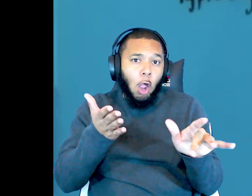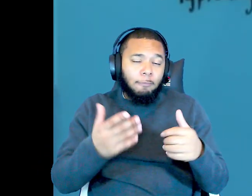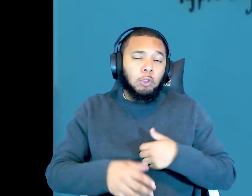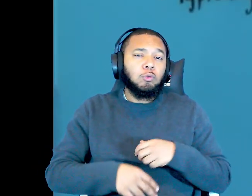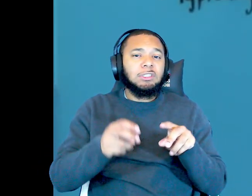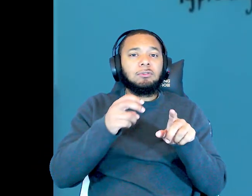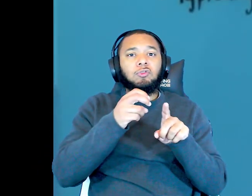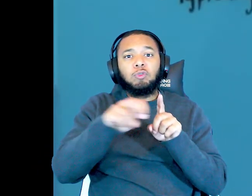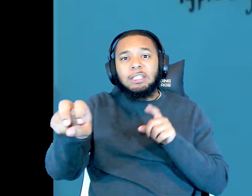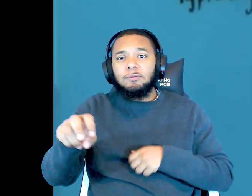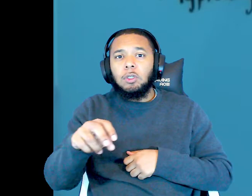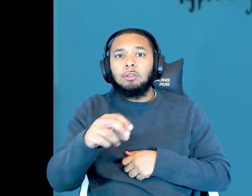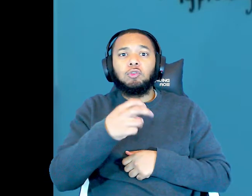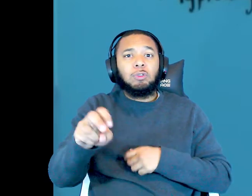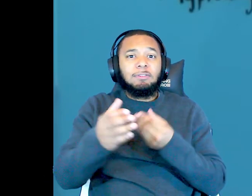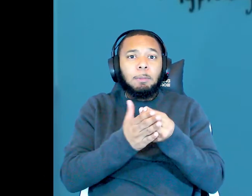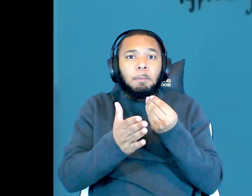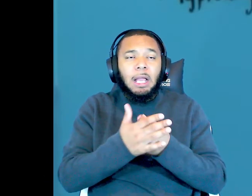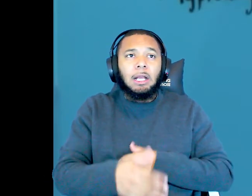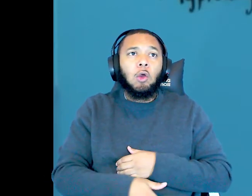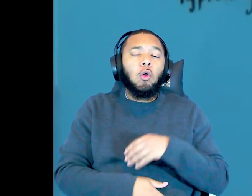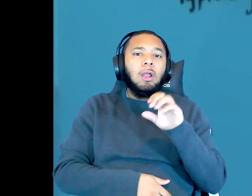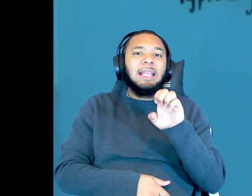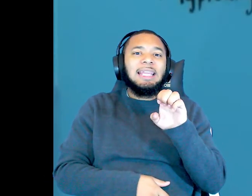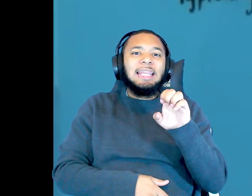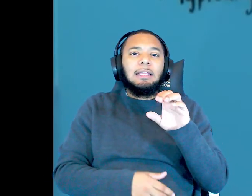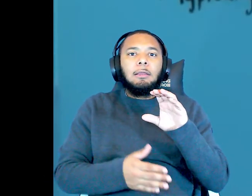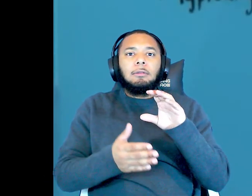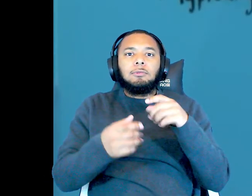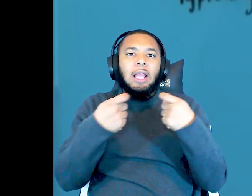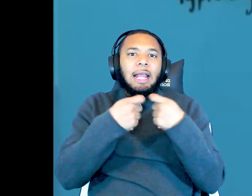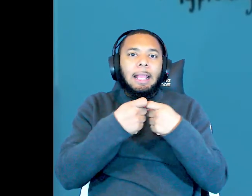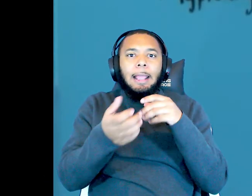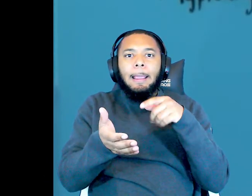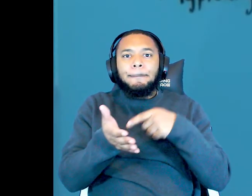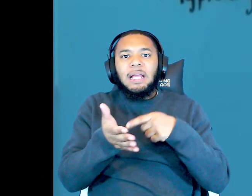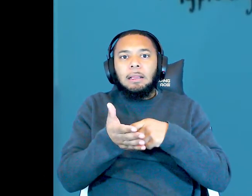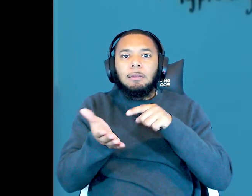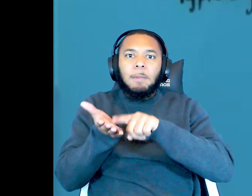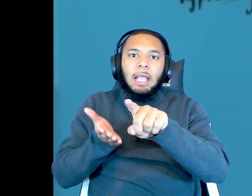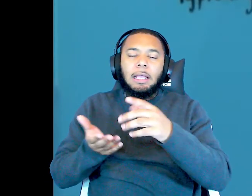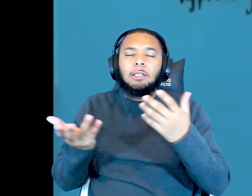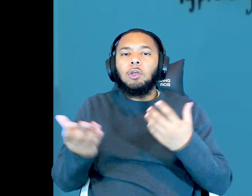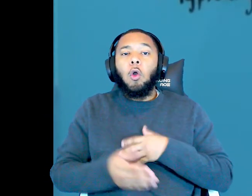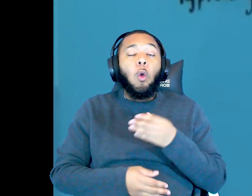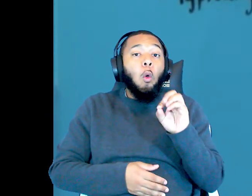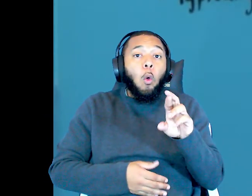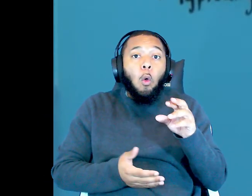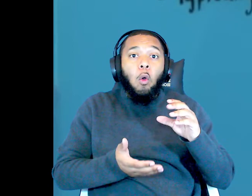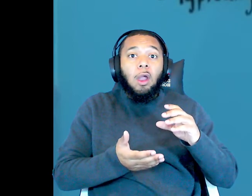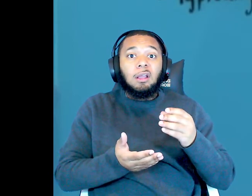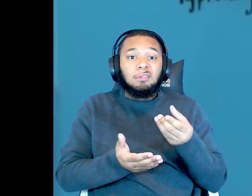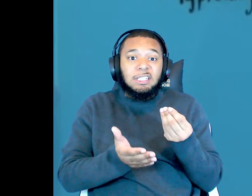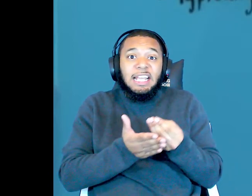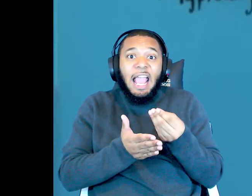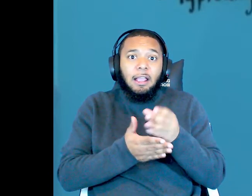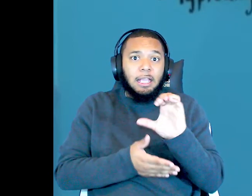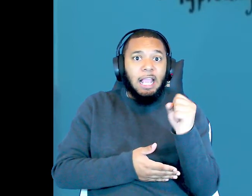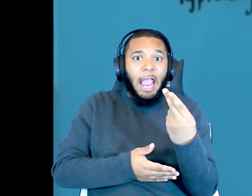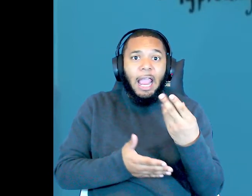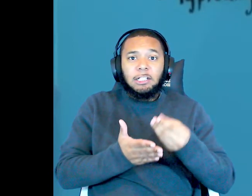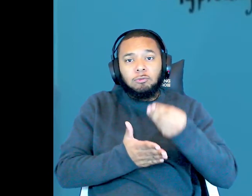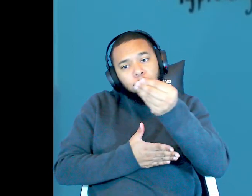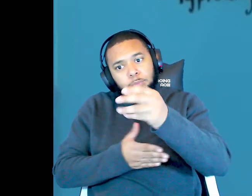app or through an e-bill payment or some other way, maybe through cash. You're going to owe the